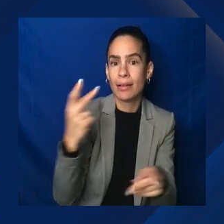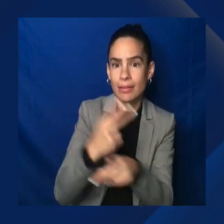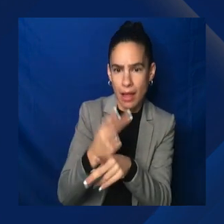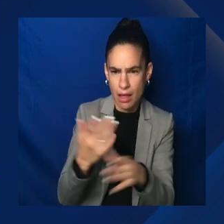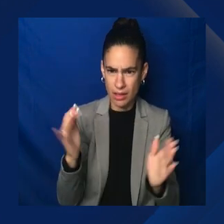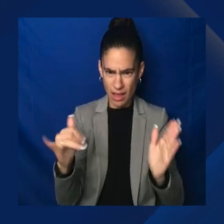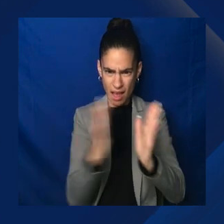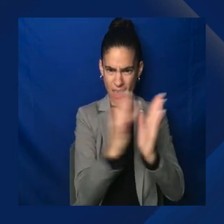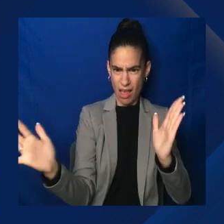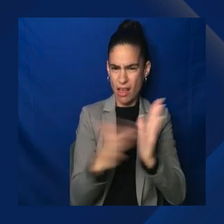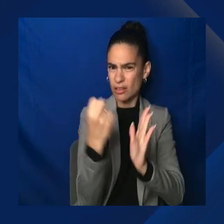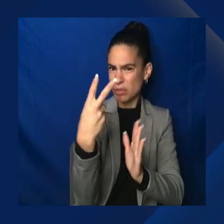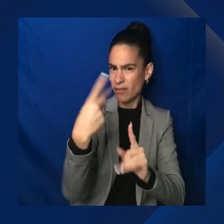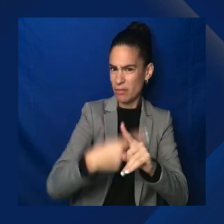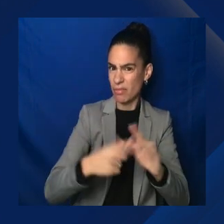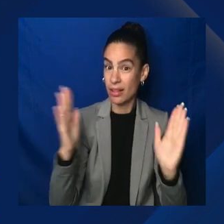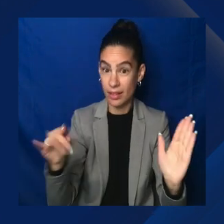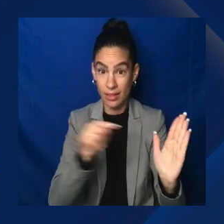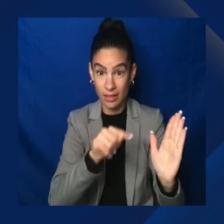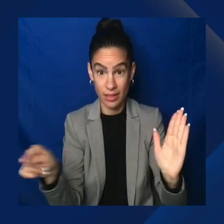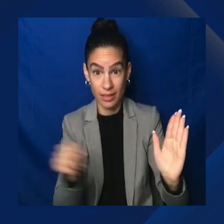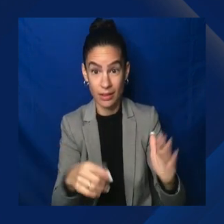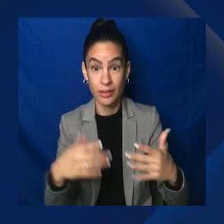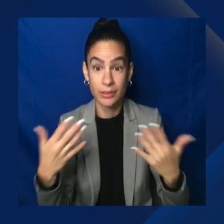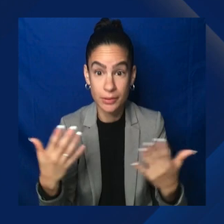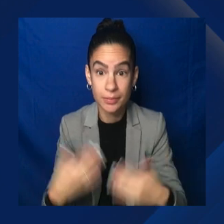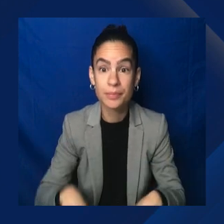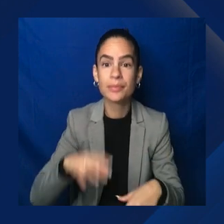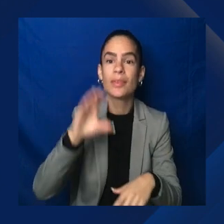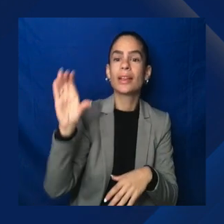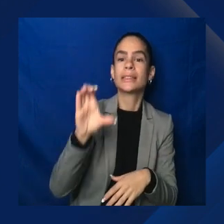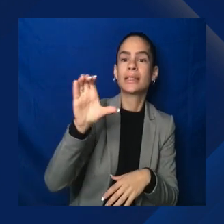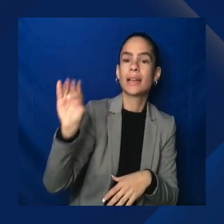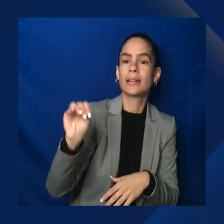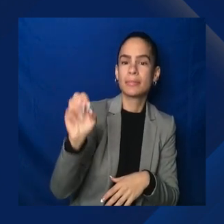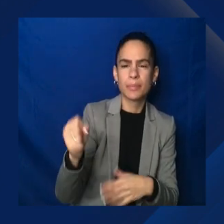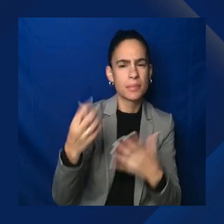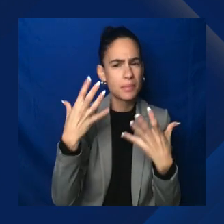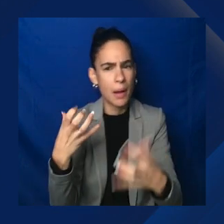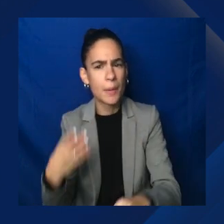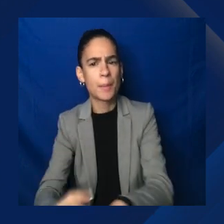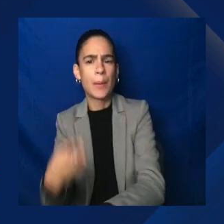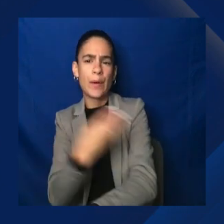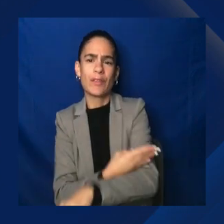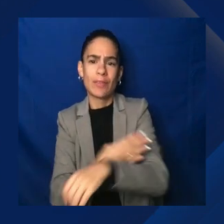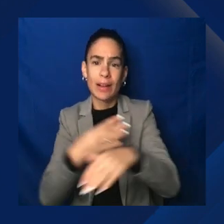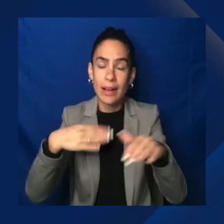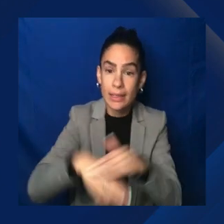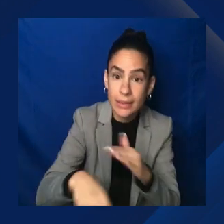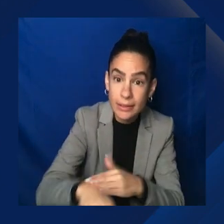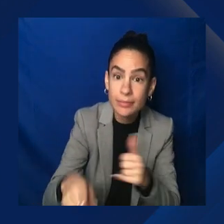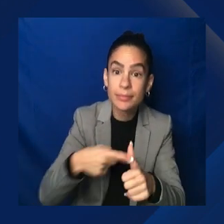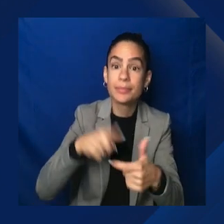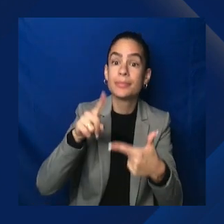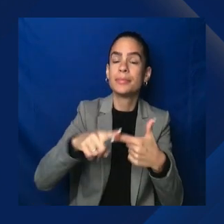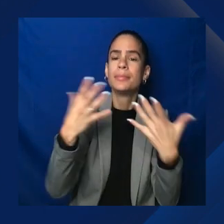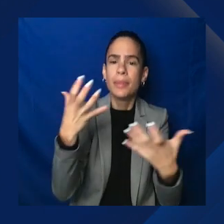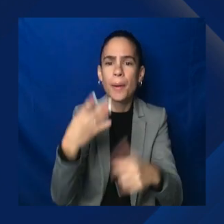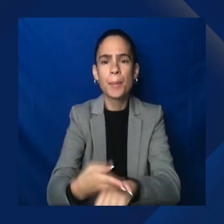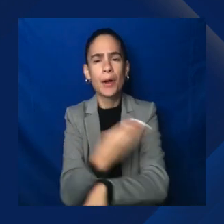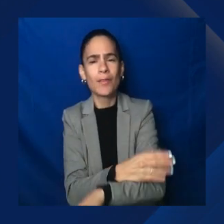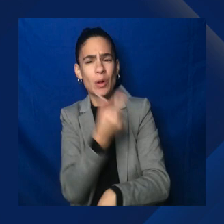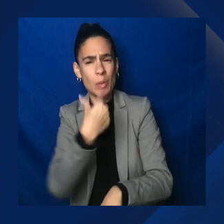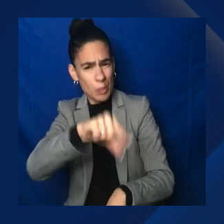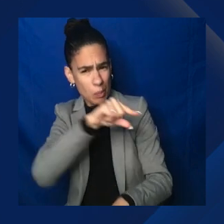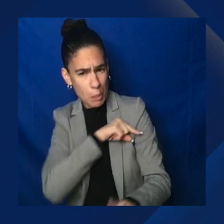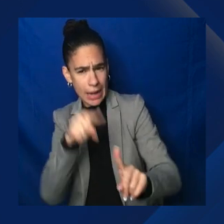Furthermore, CMS is working to improve access to and the quality of maternal health care holistically. We're